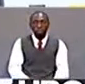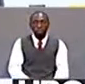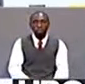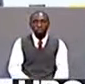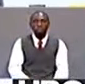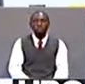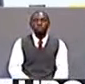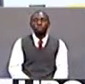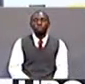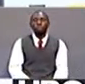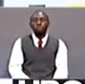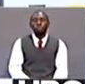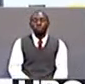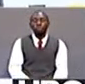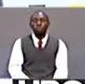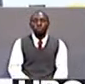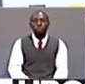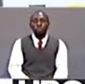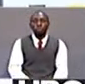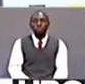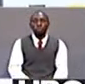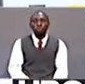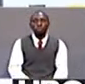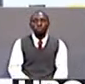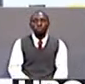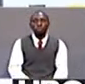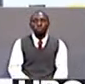Yes, National Dialogue.